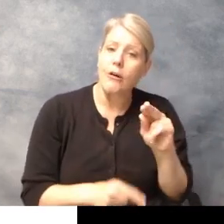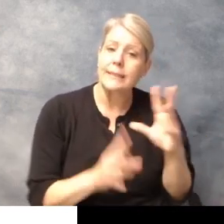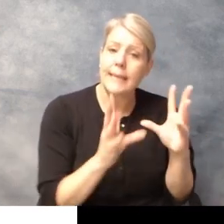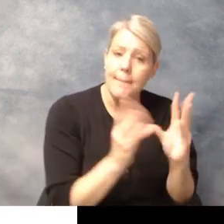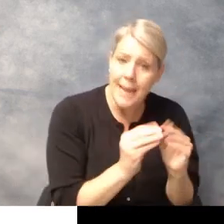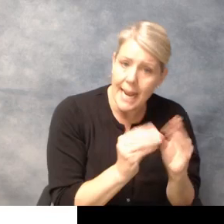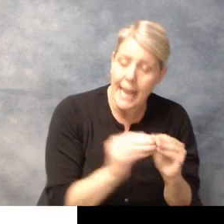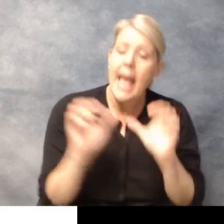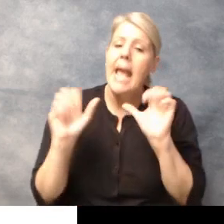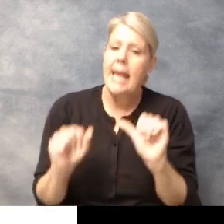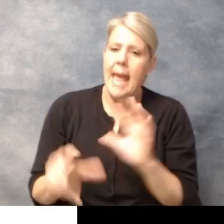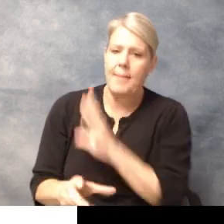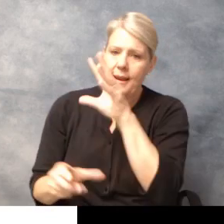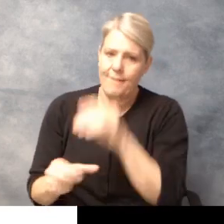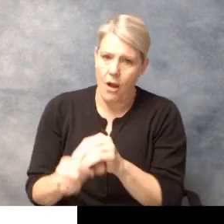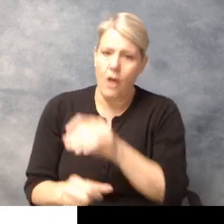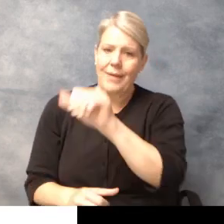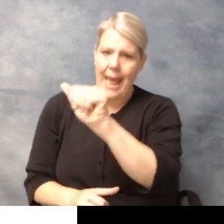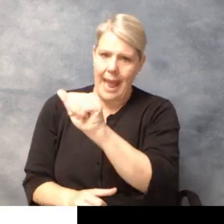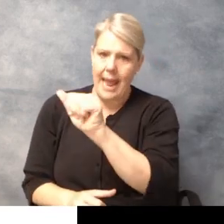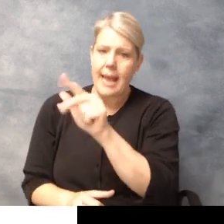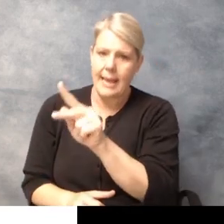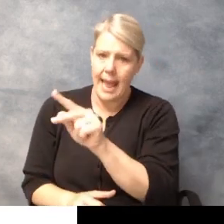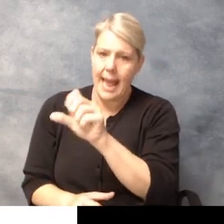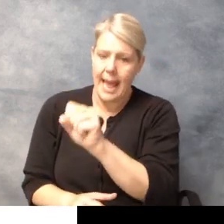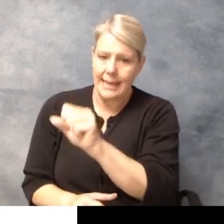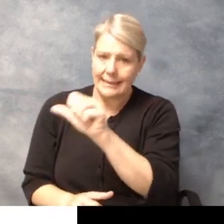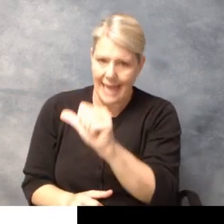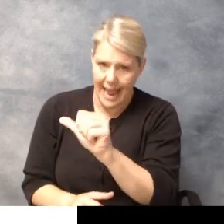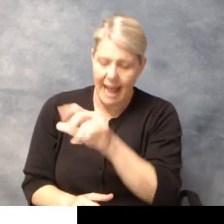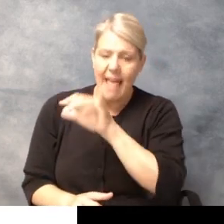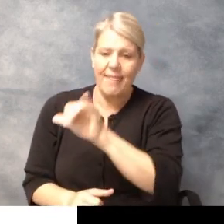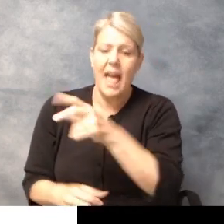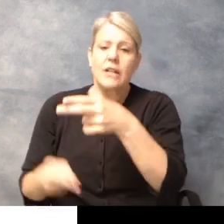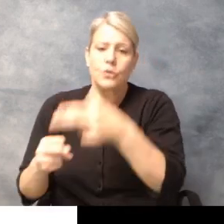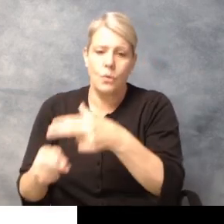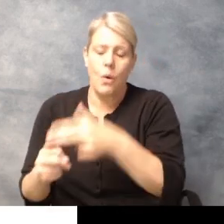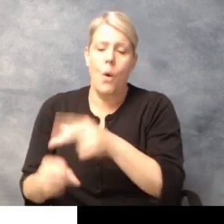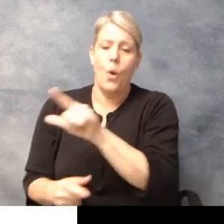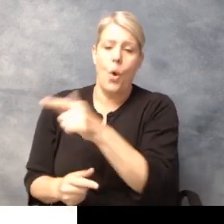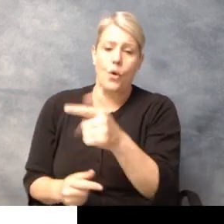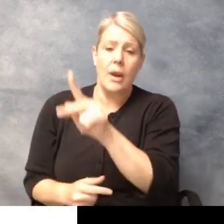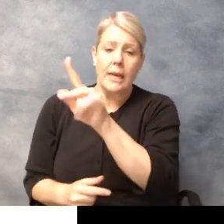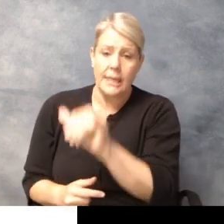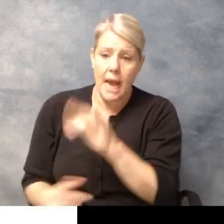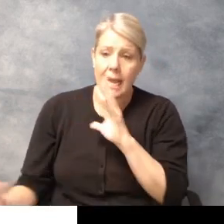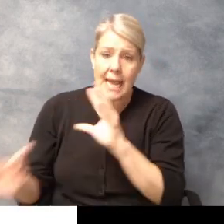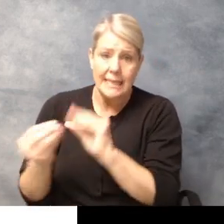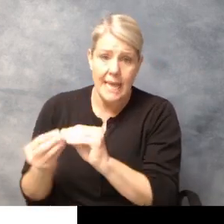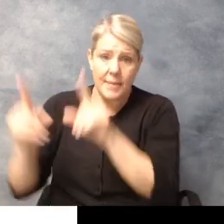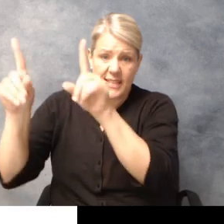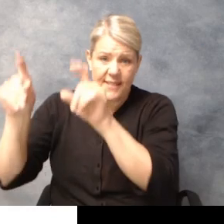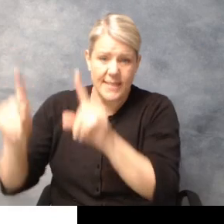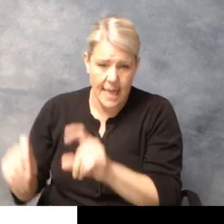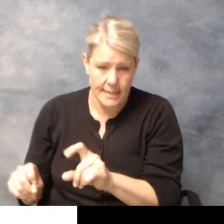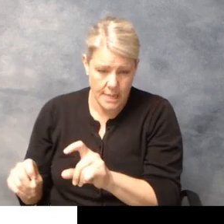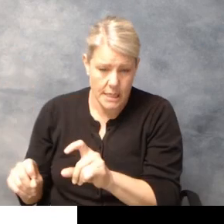assessment. In Kentucky, the alternate assessment is called the Alternate Kentucky Summative Assessment,